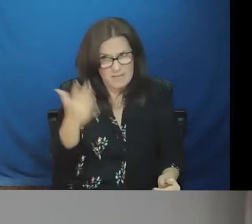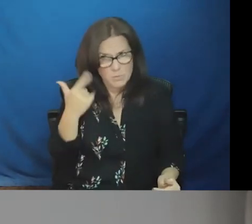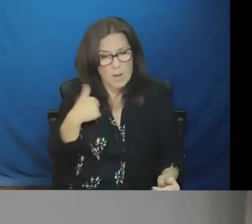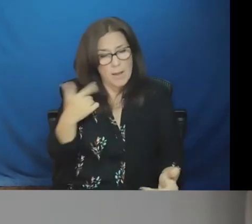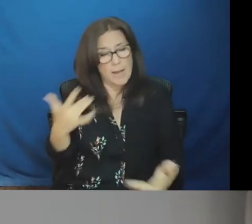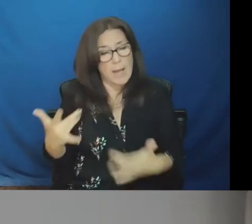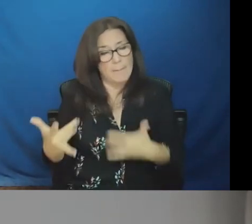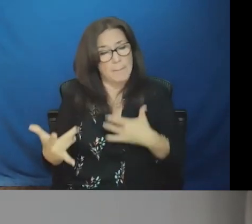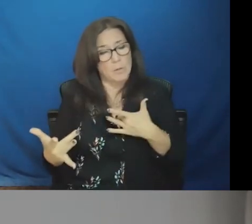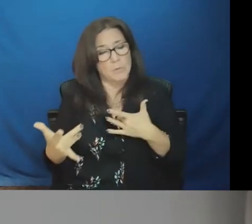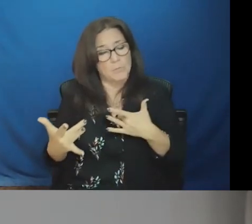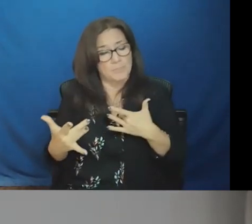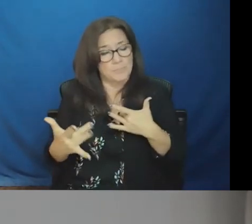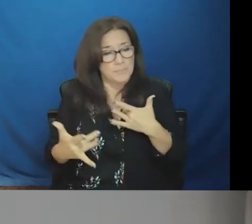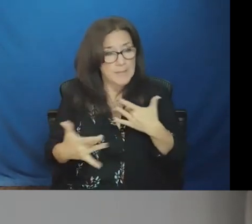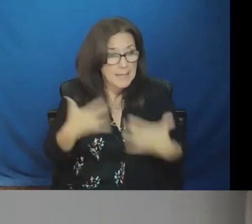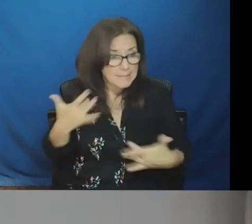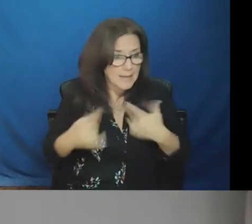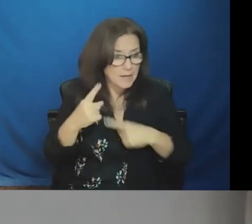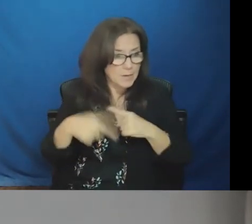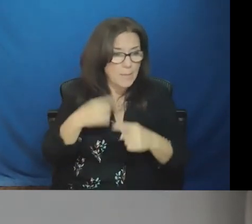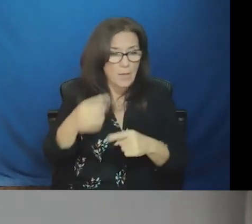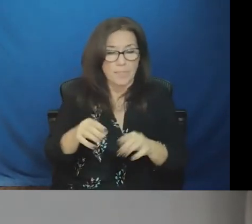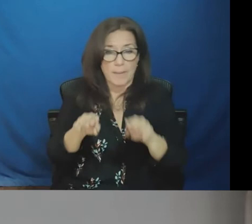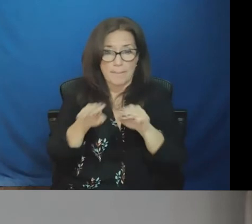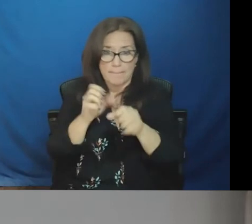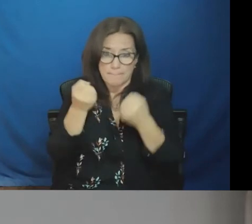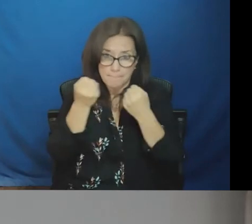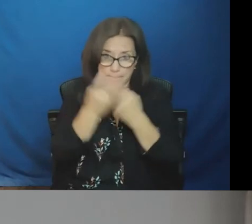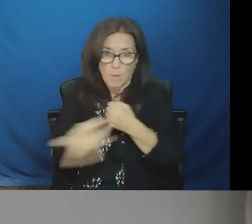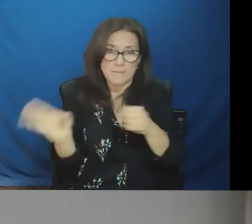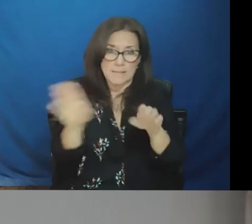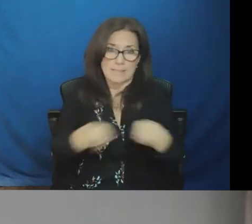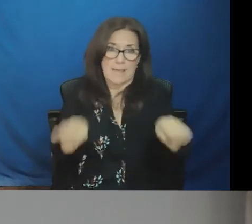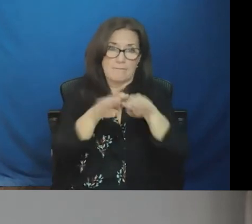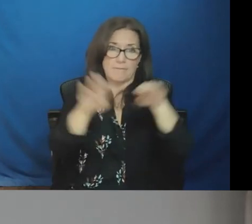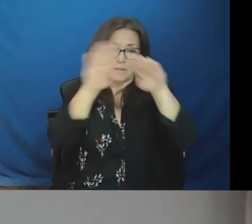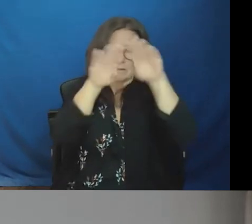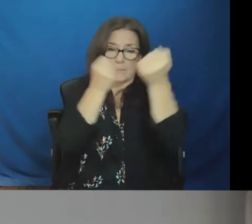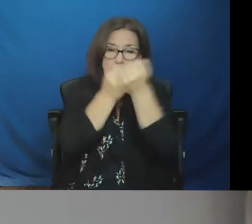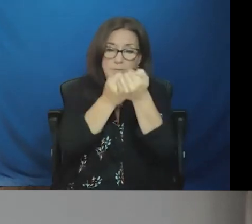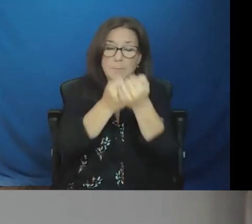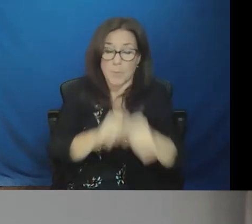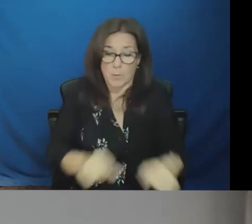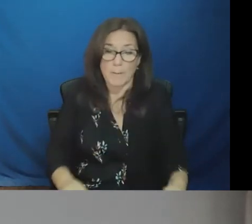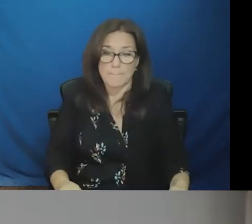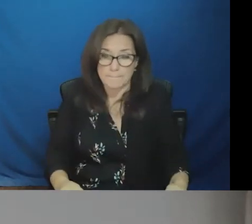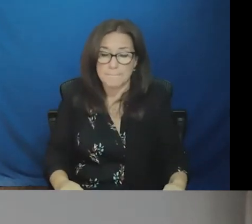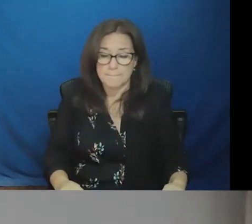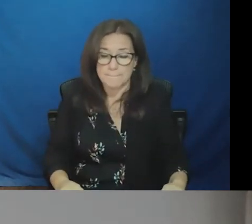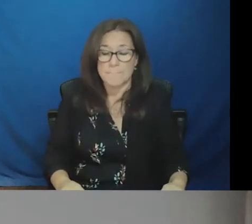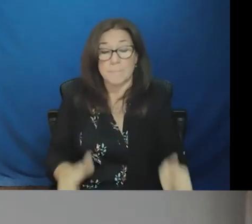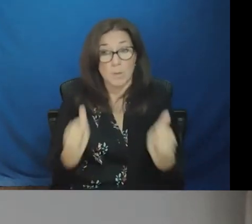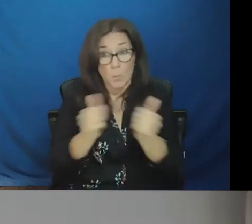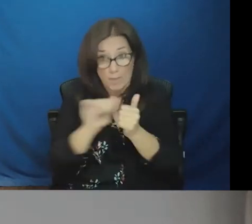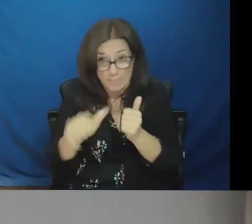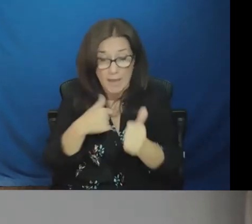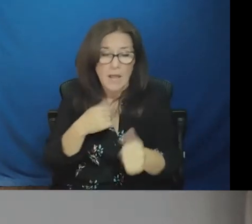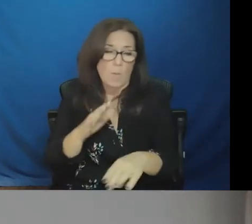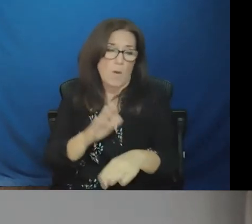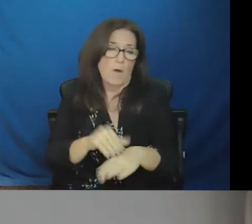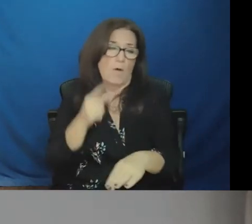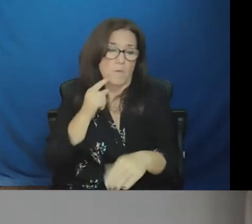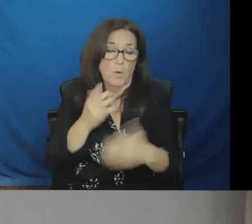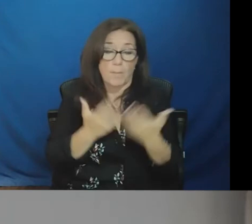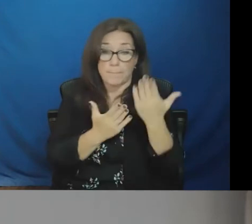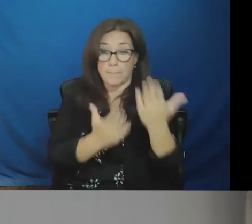of support. But that's the next item. So with that, I'll call for a motion to approve item